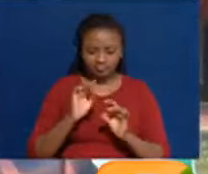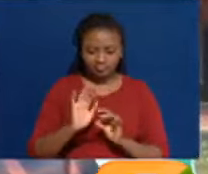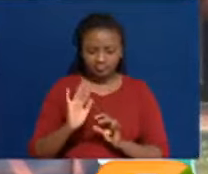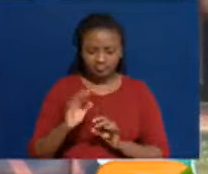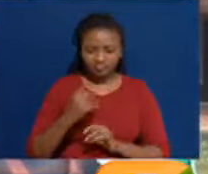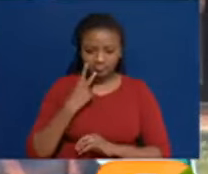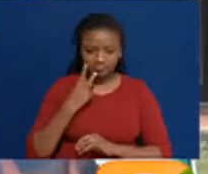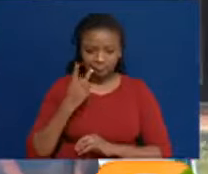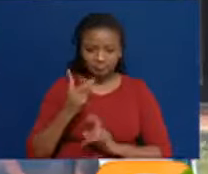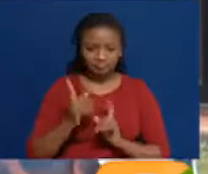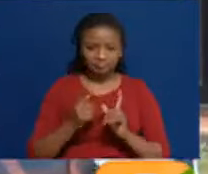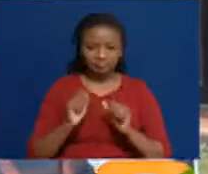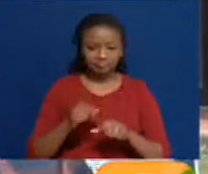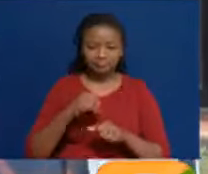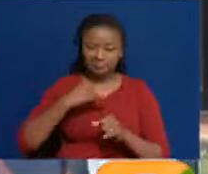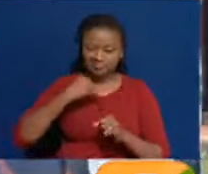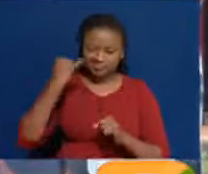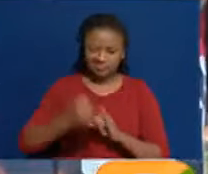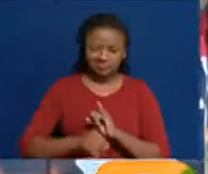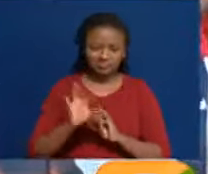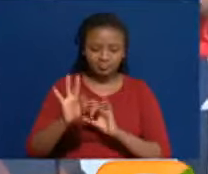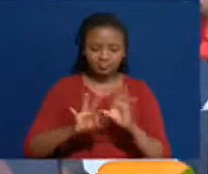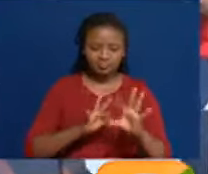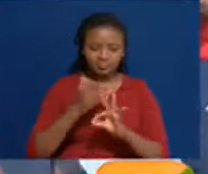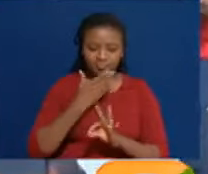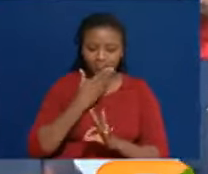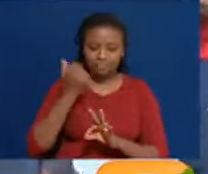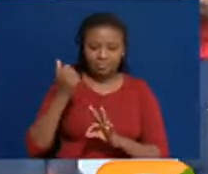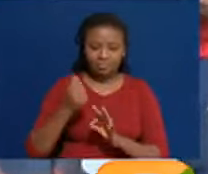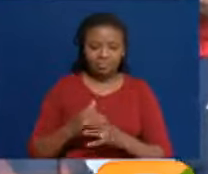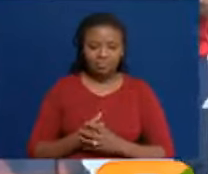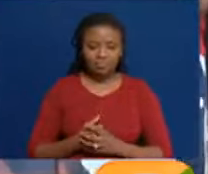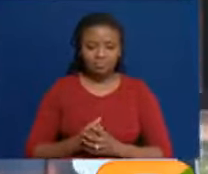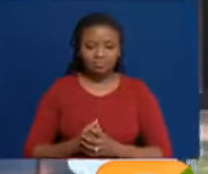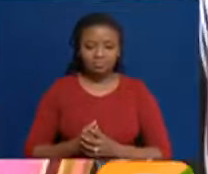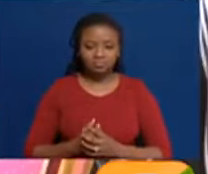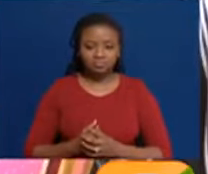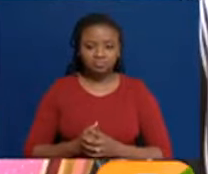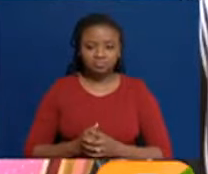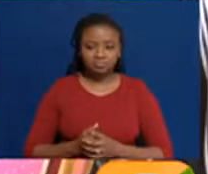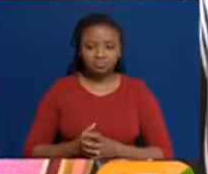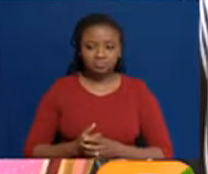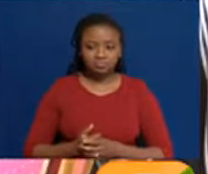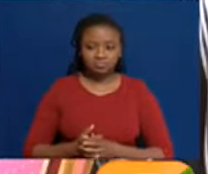so we can have the best of the best coaching the best clubs in the country to raise our game.